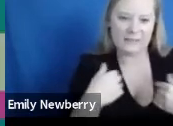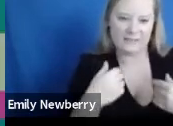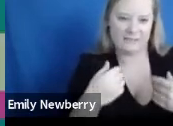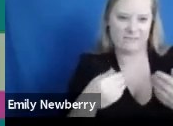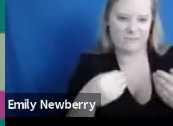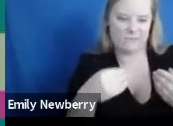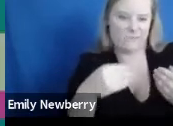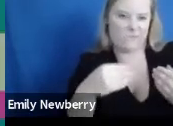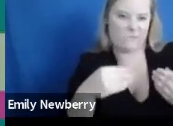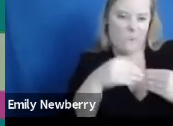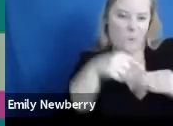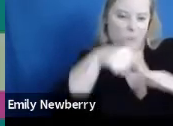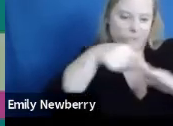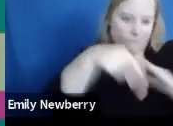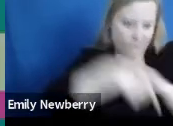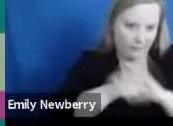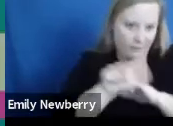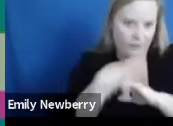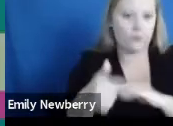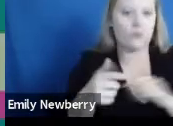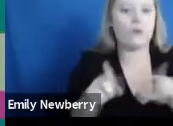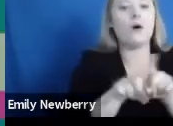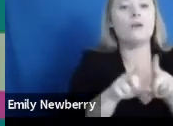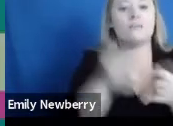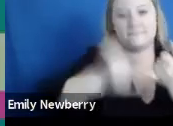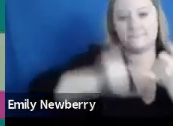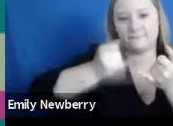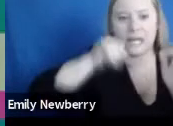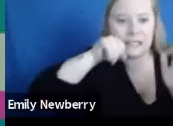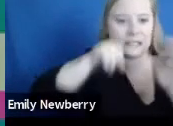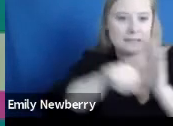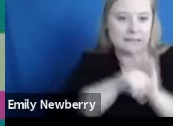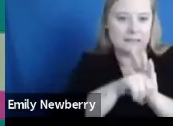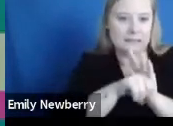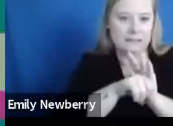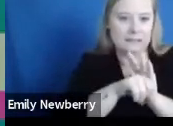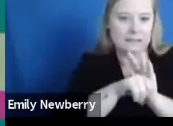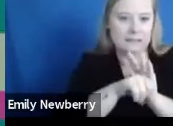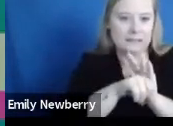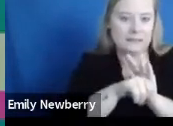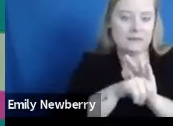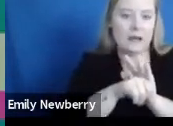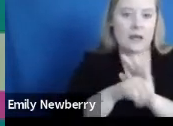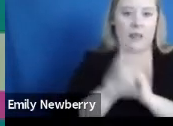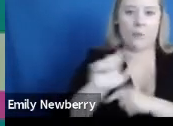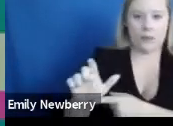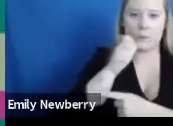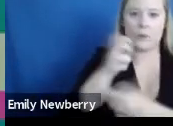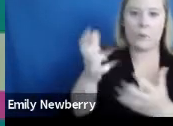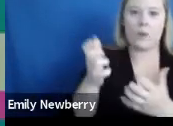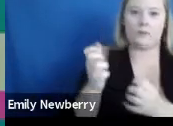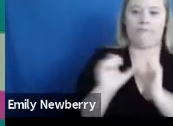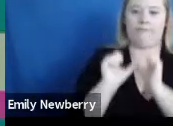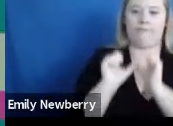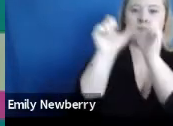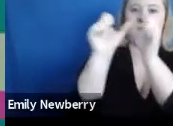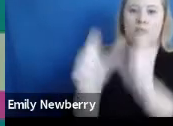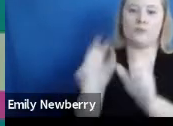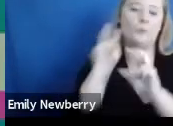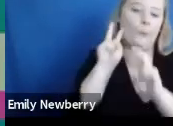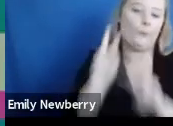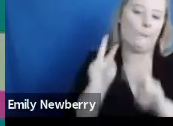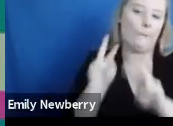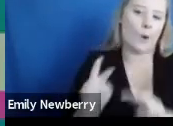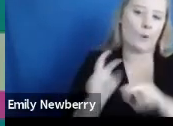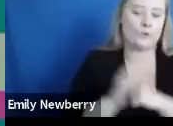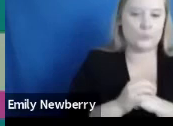And then the final step is to identify the candidate wells where we want to put in some long-term monitoring. So we're hopefully, the